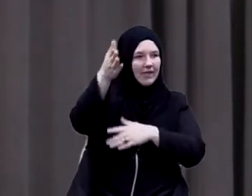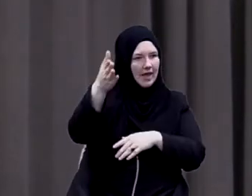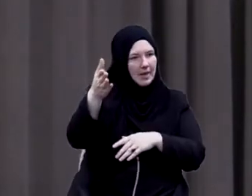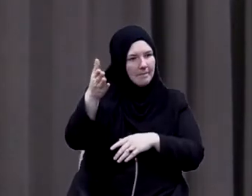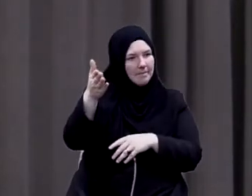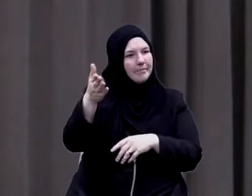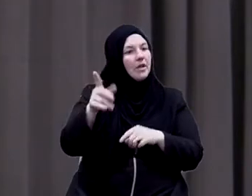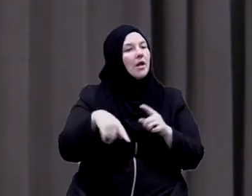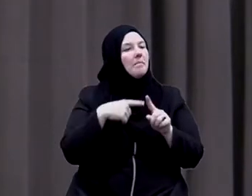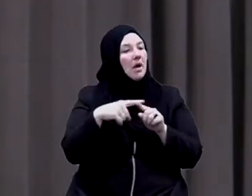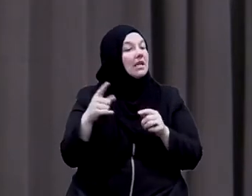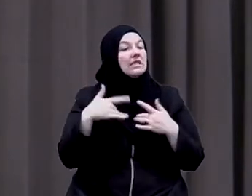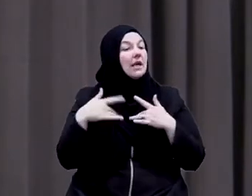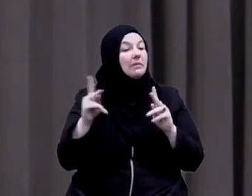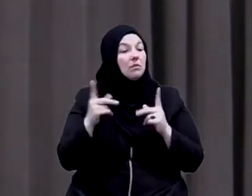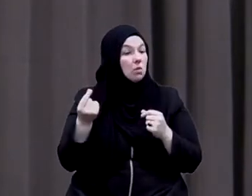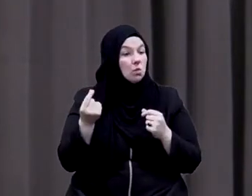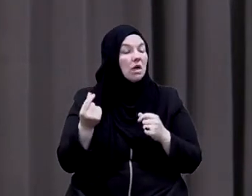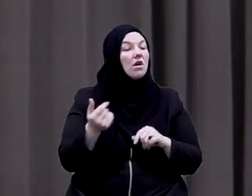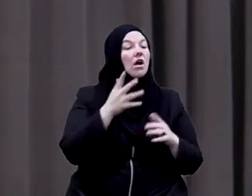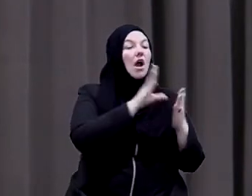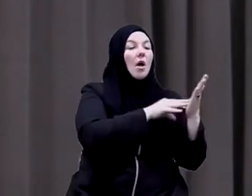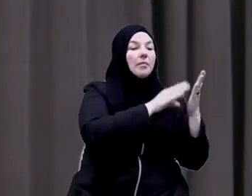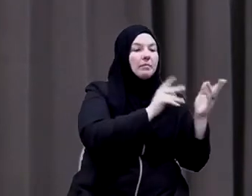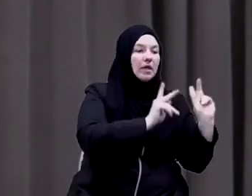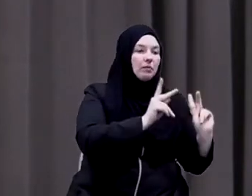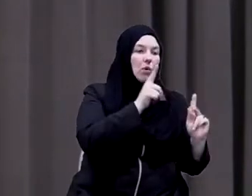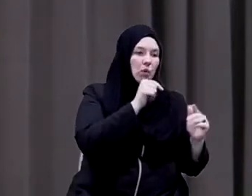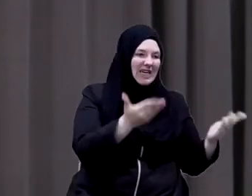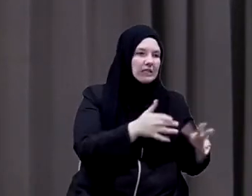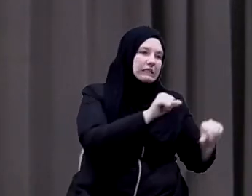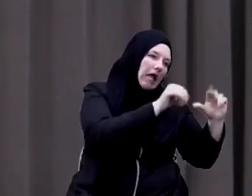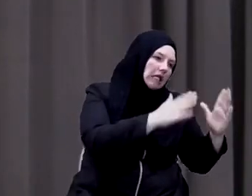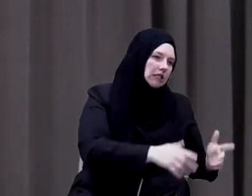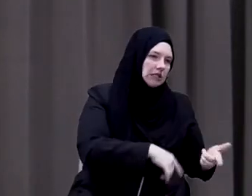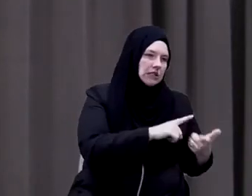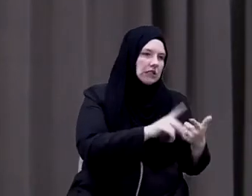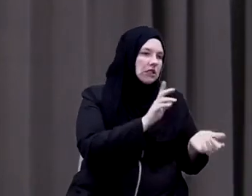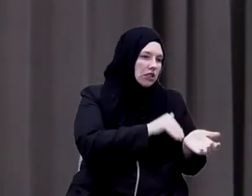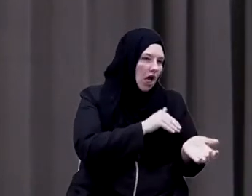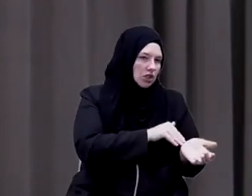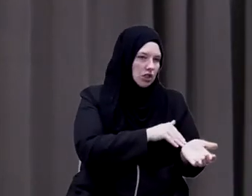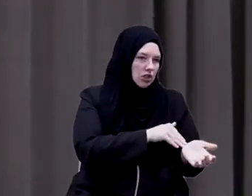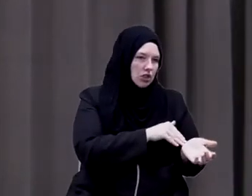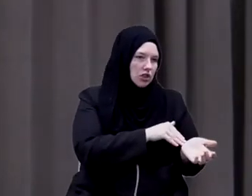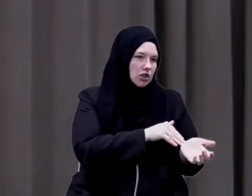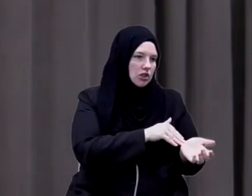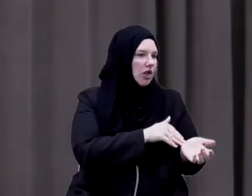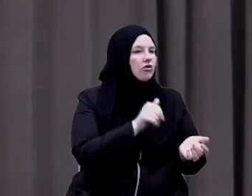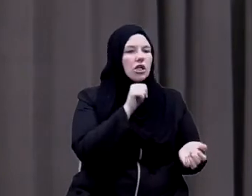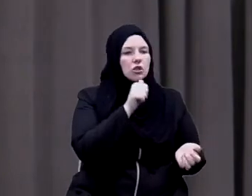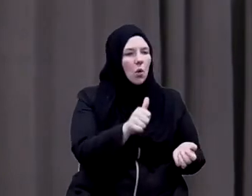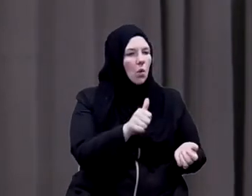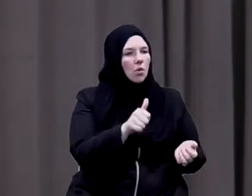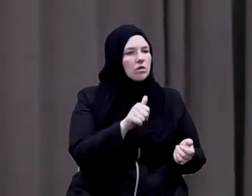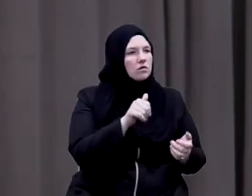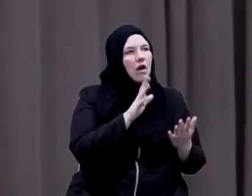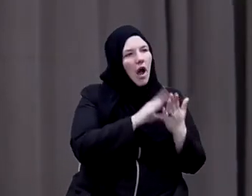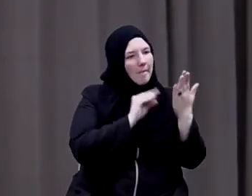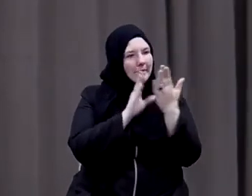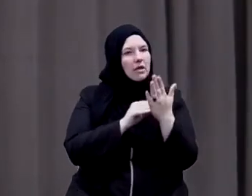not criticizing any of them. But where are they in their relationship to Allah?